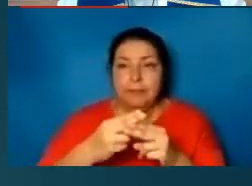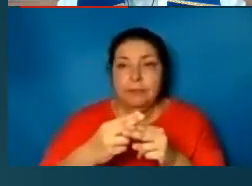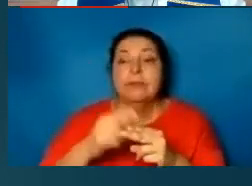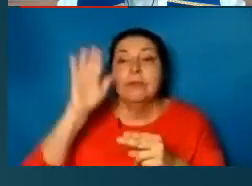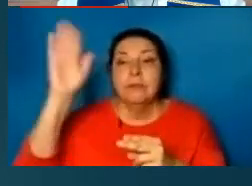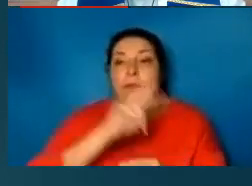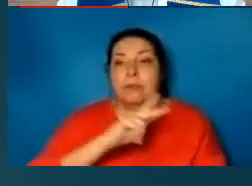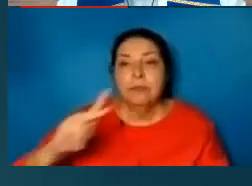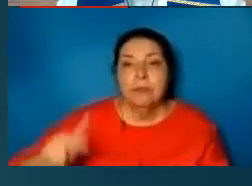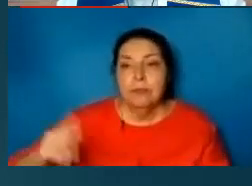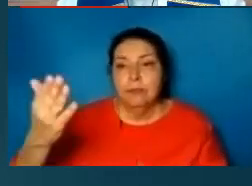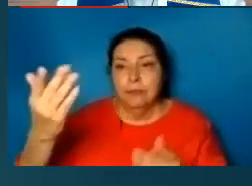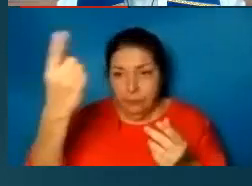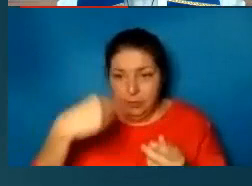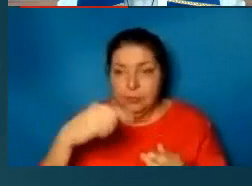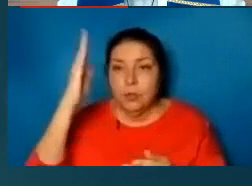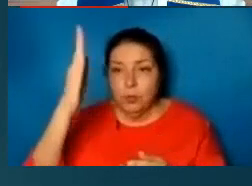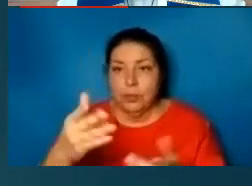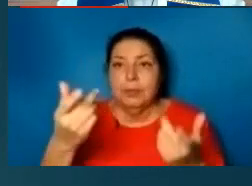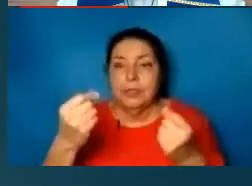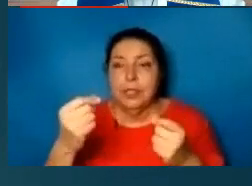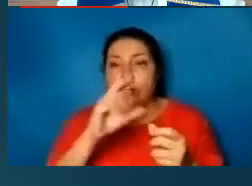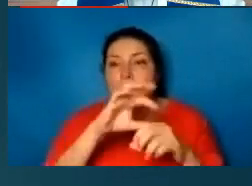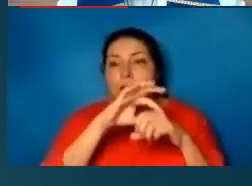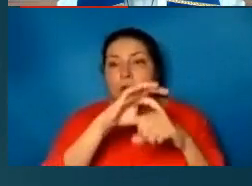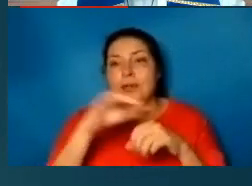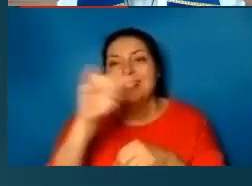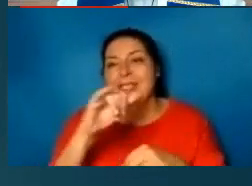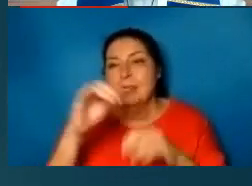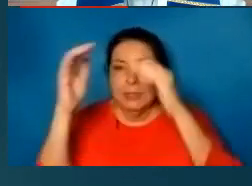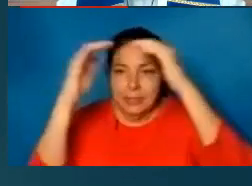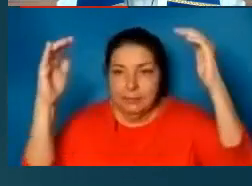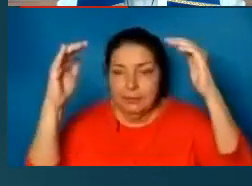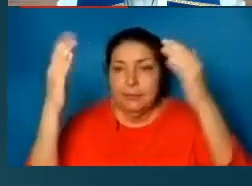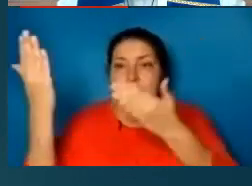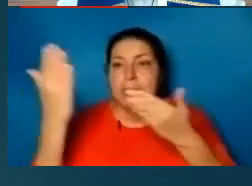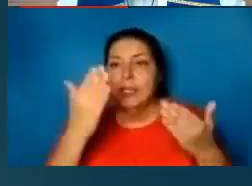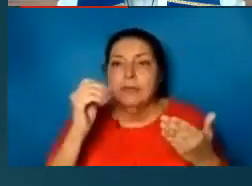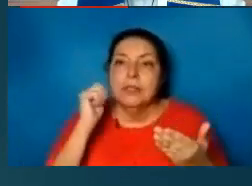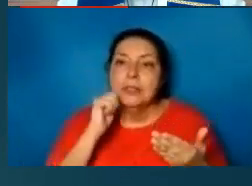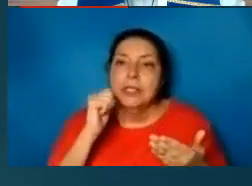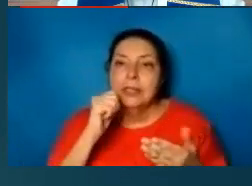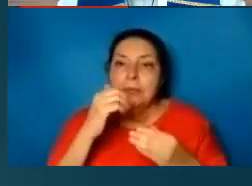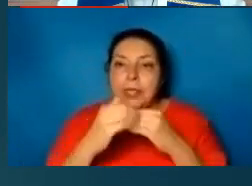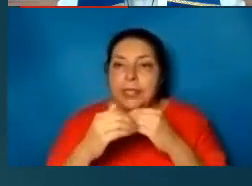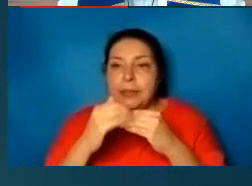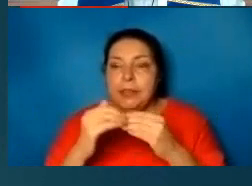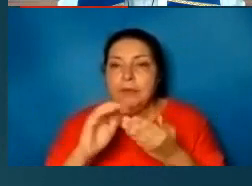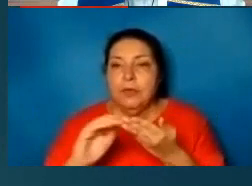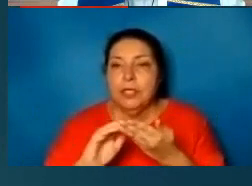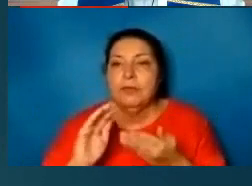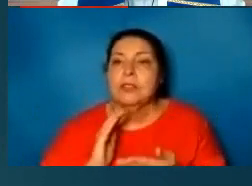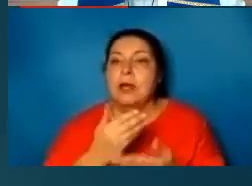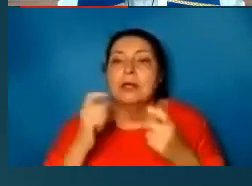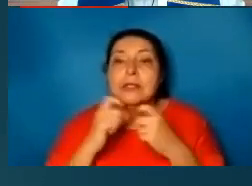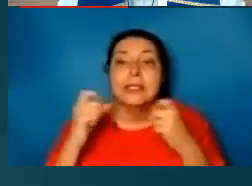Thy kingdom come, thy will be done, on earth as it is in heaven. Give us this day our daily bread. And forgive